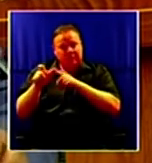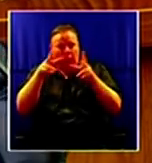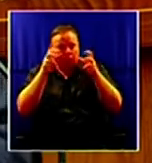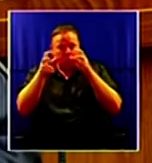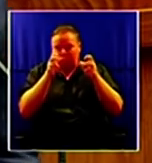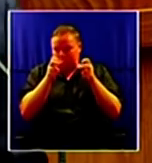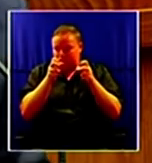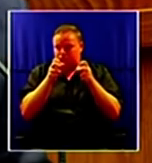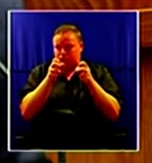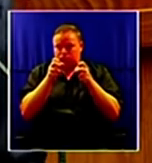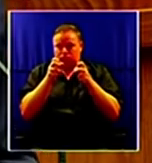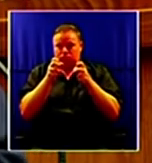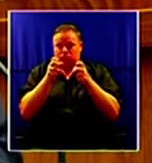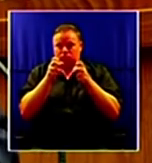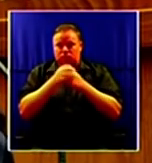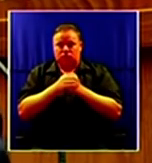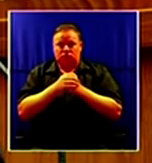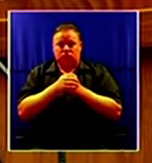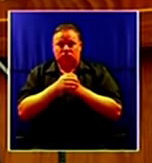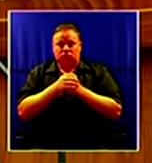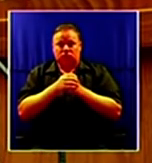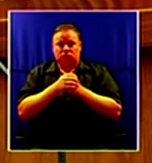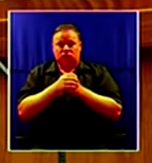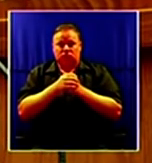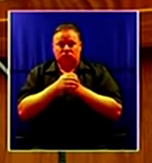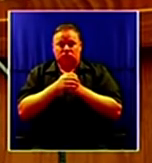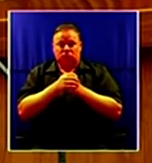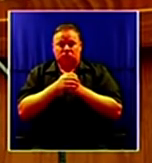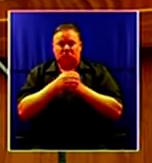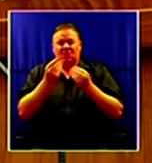beyond the clouds, the sun is shining.